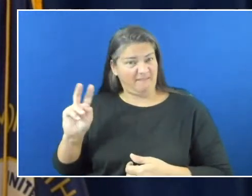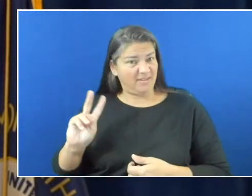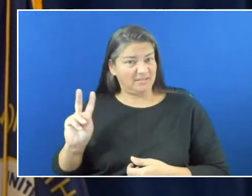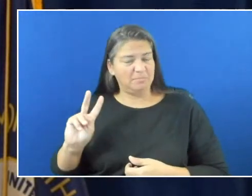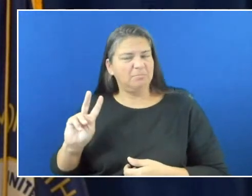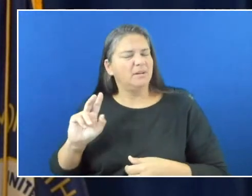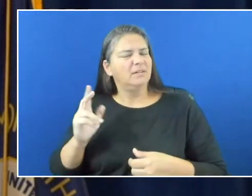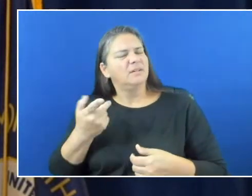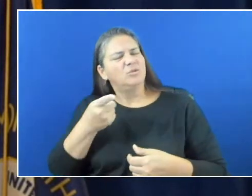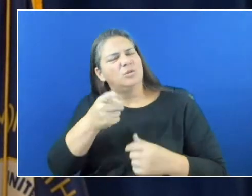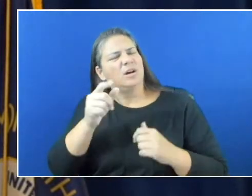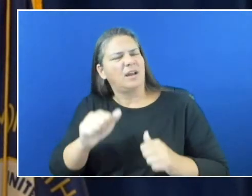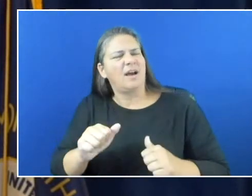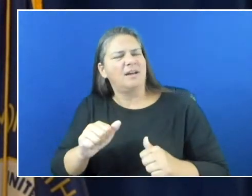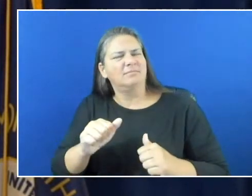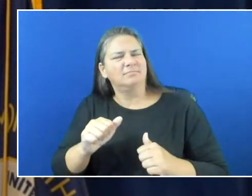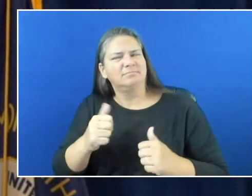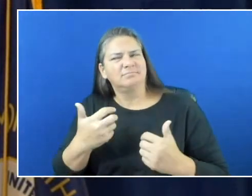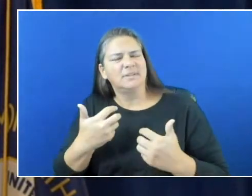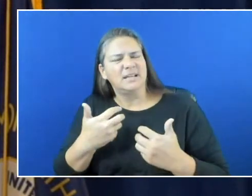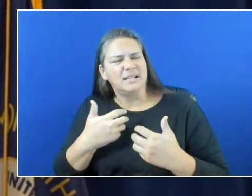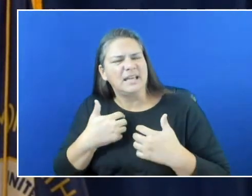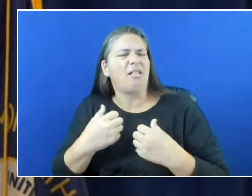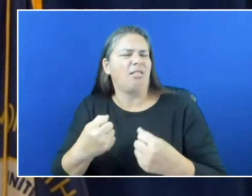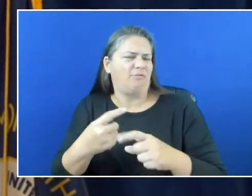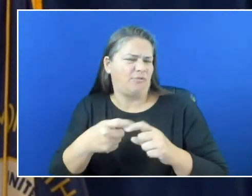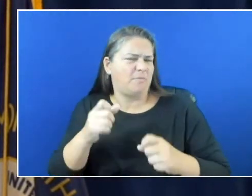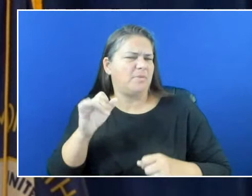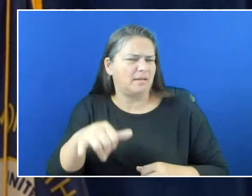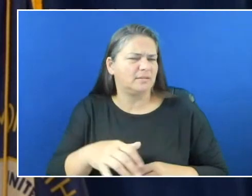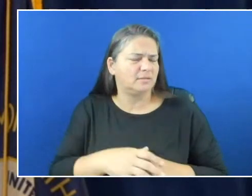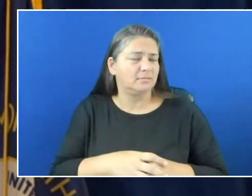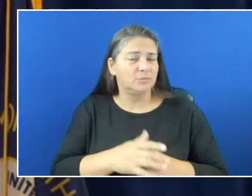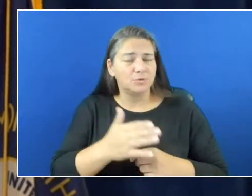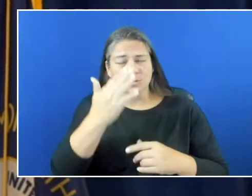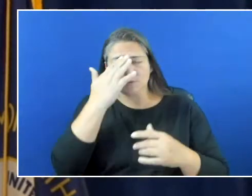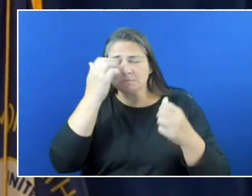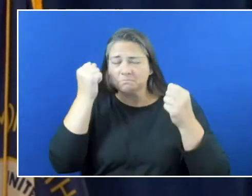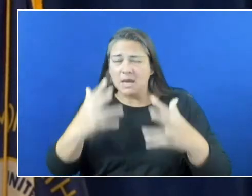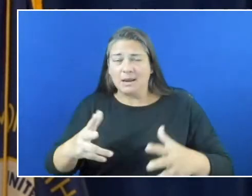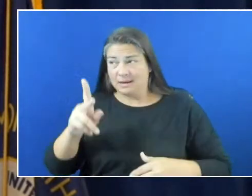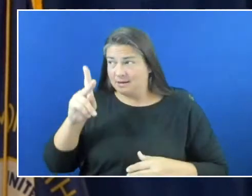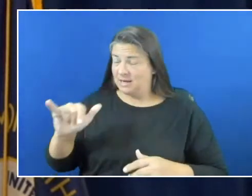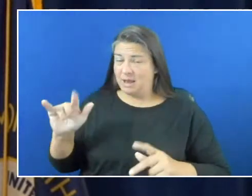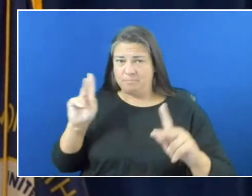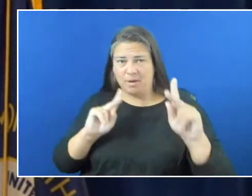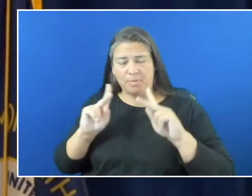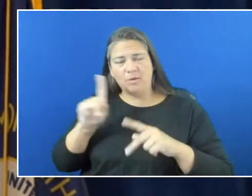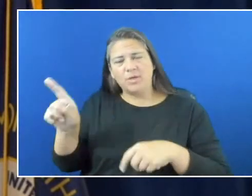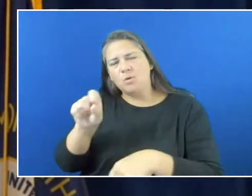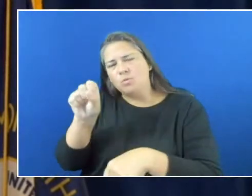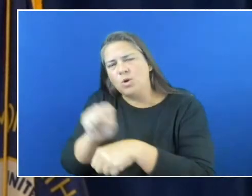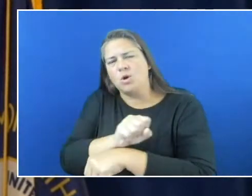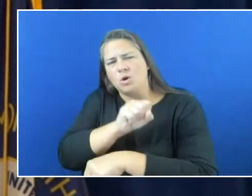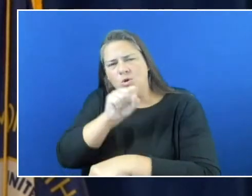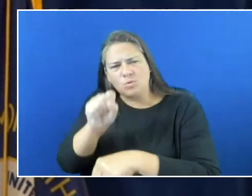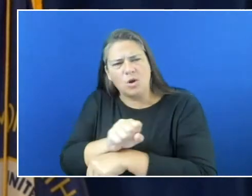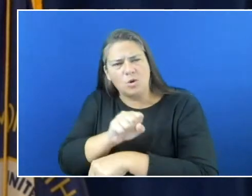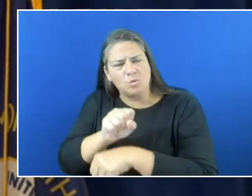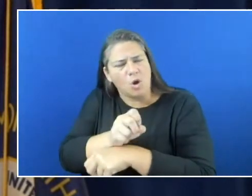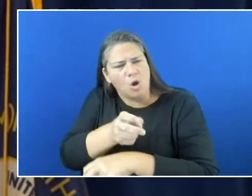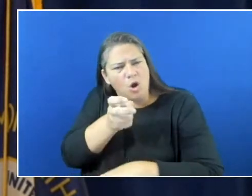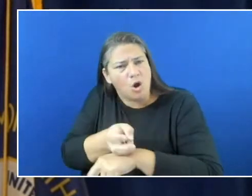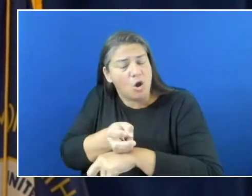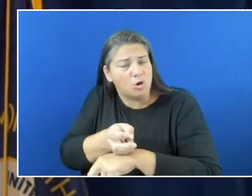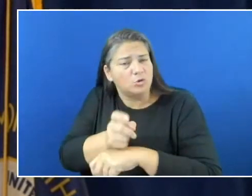So many in Kentucky have worked so hard to help us do better. It goes all the way back to 2007